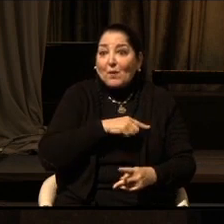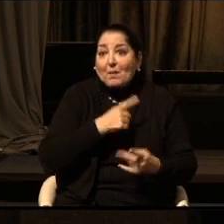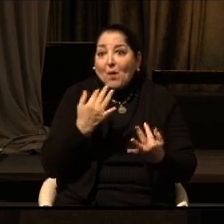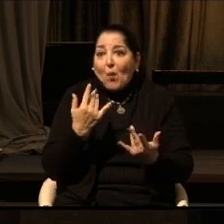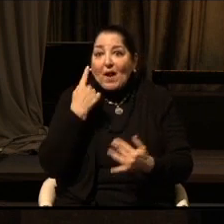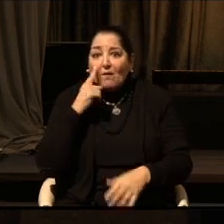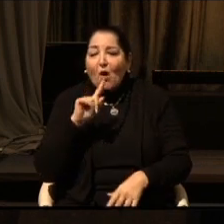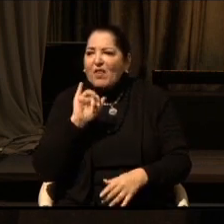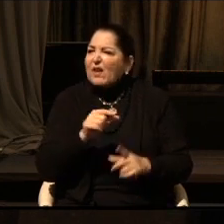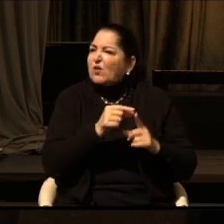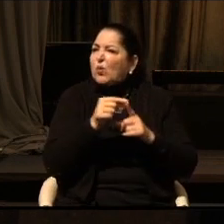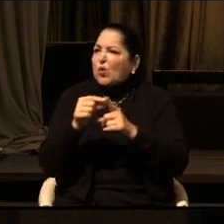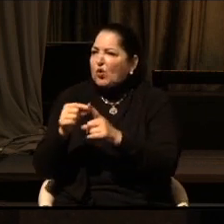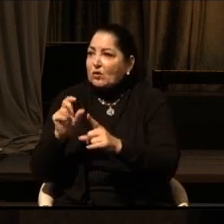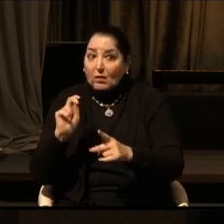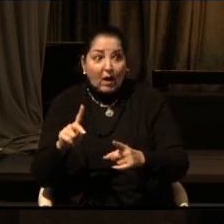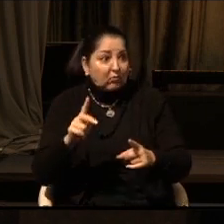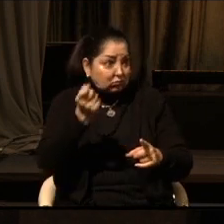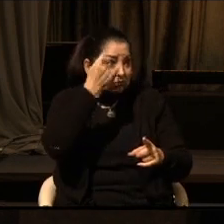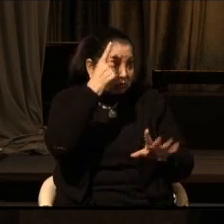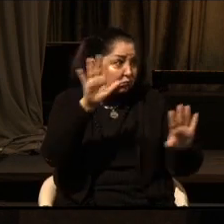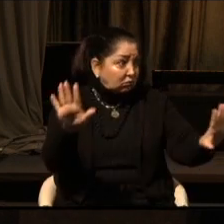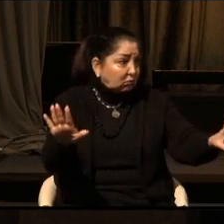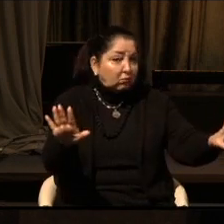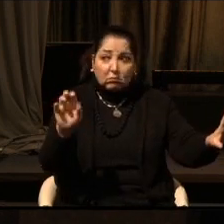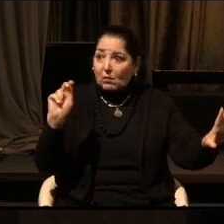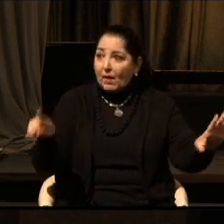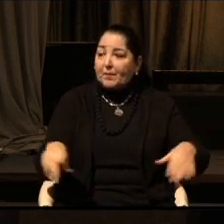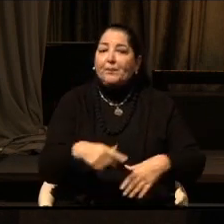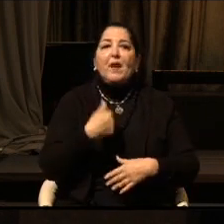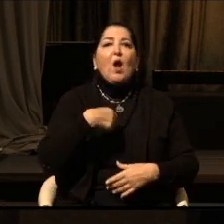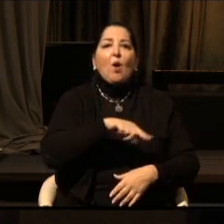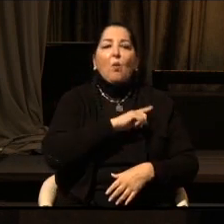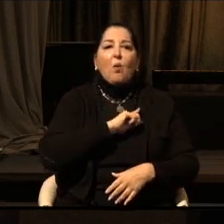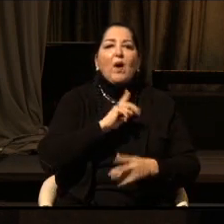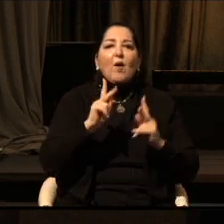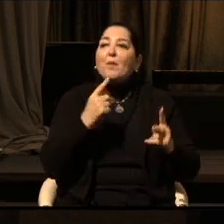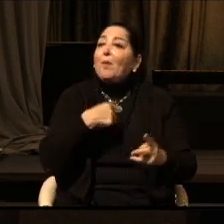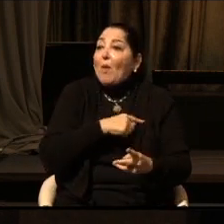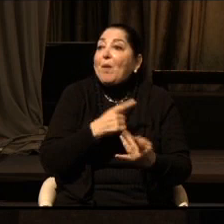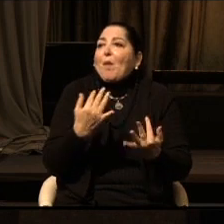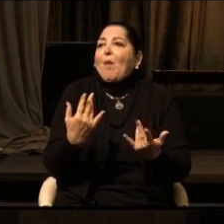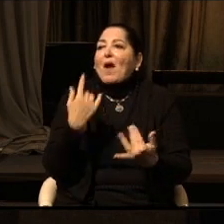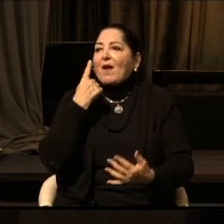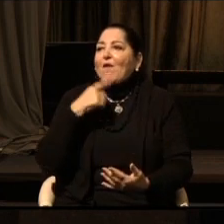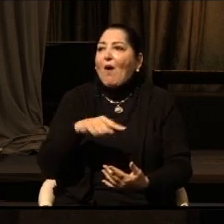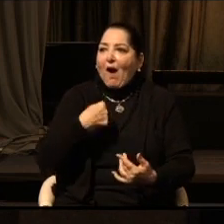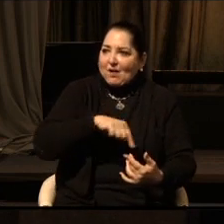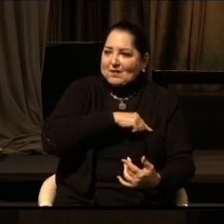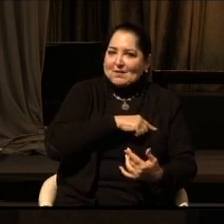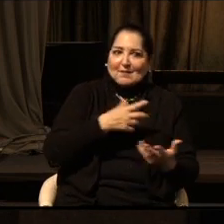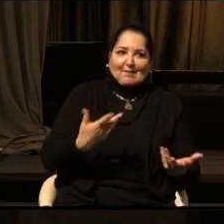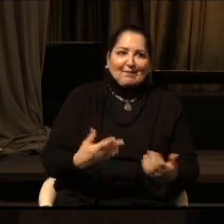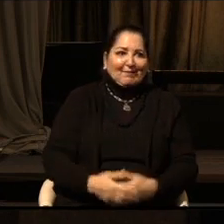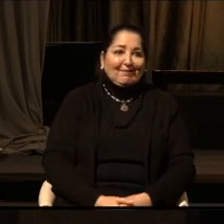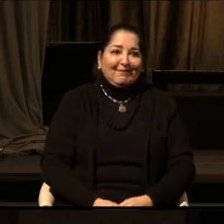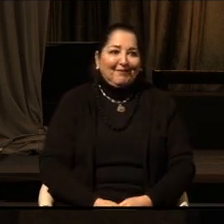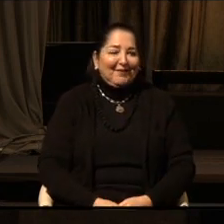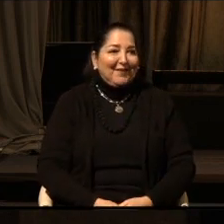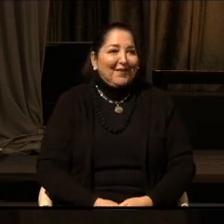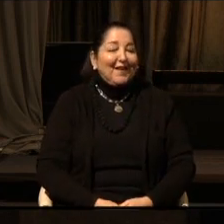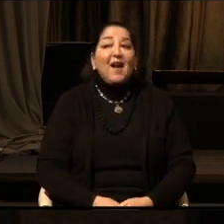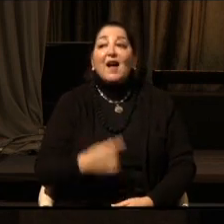song, so that's easy. You think you got that? We are the ones we've been waiting for. This song was actually